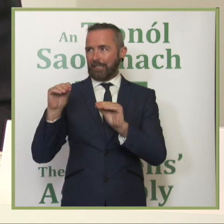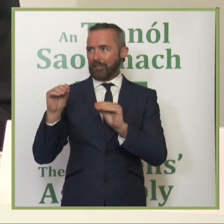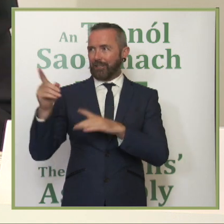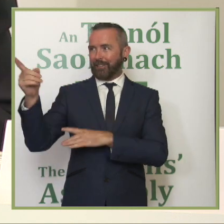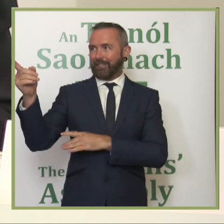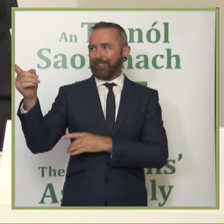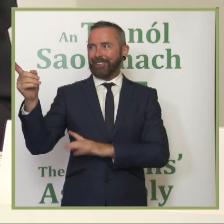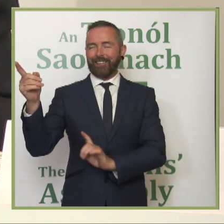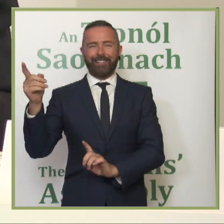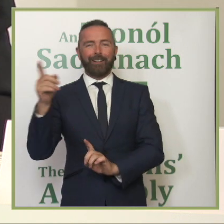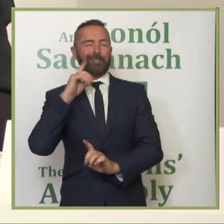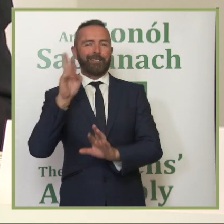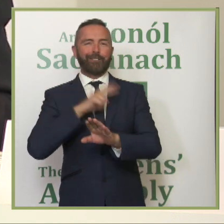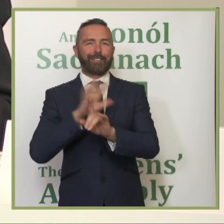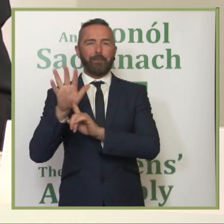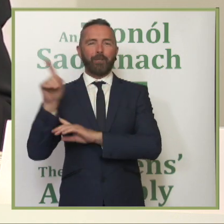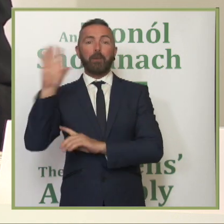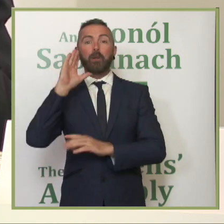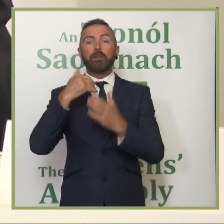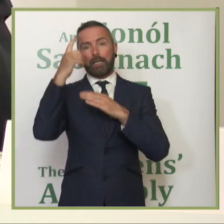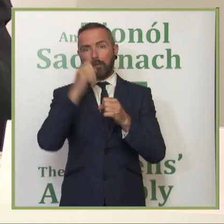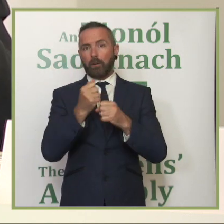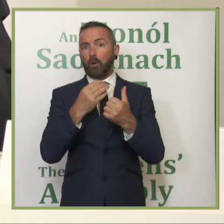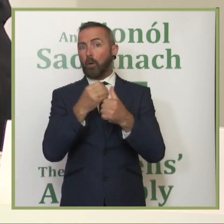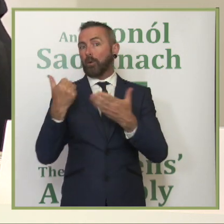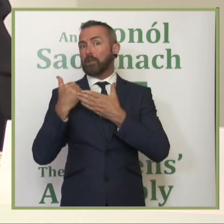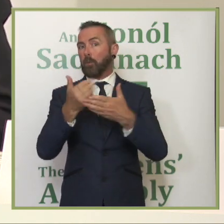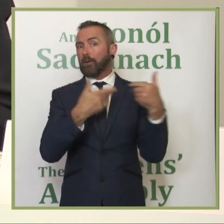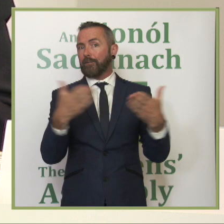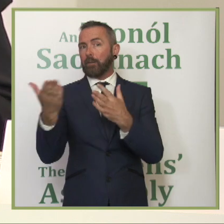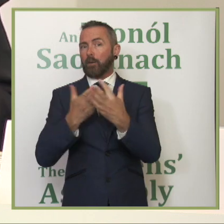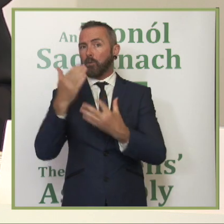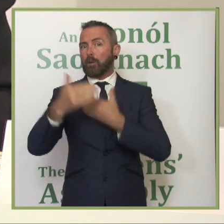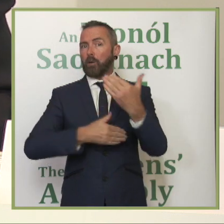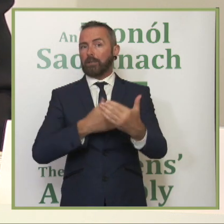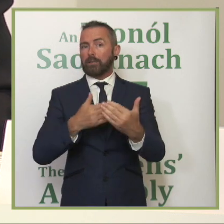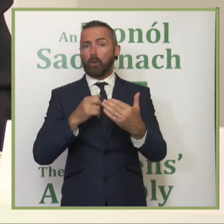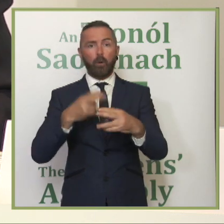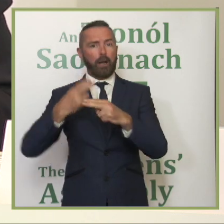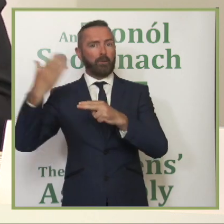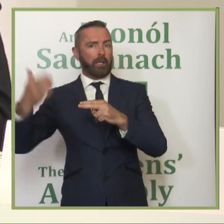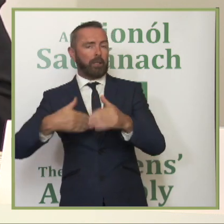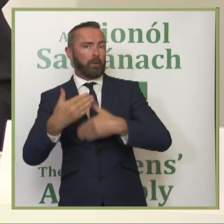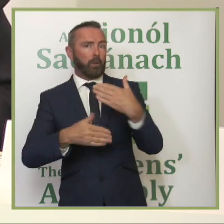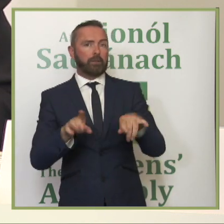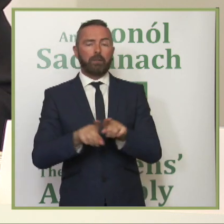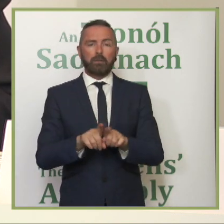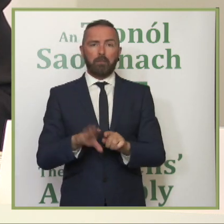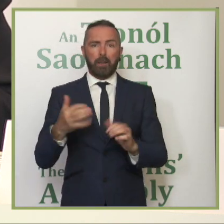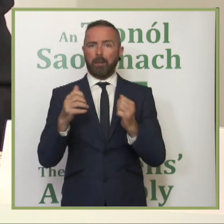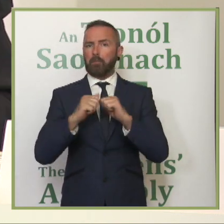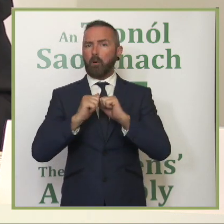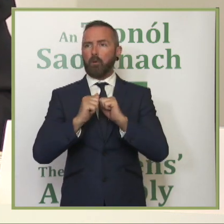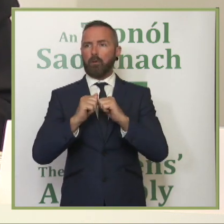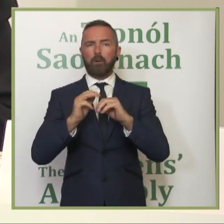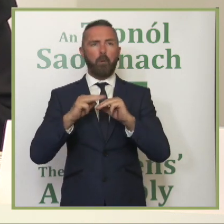and just think about what wider supports we can have available throughout the process, or even outside the process, that it might be more appropriate for people. And